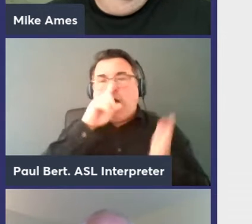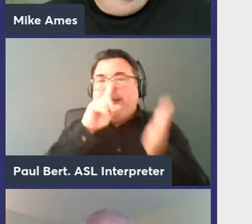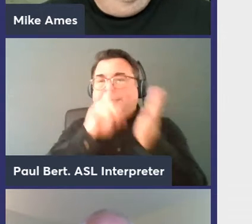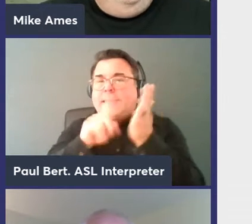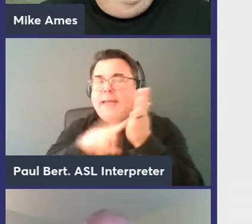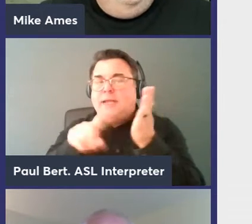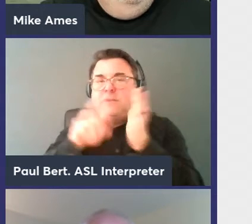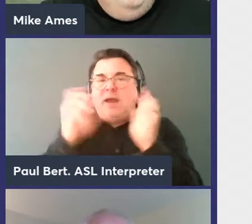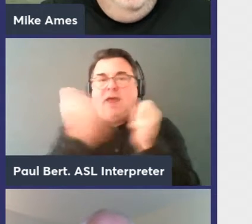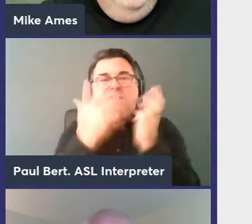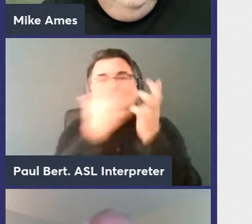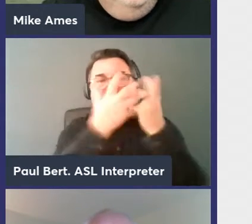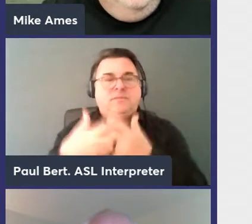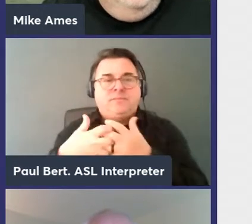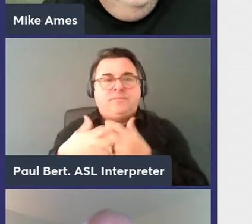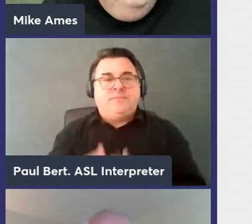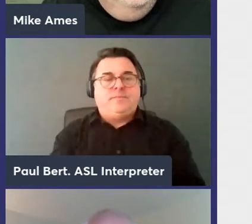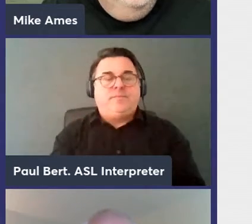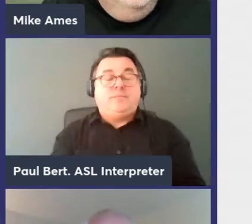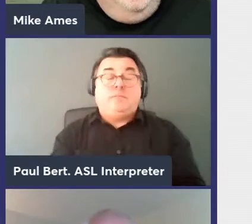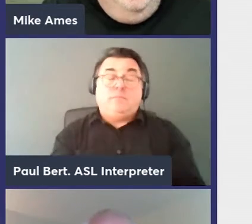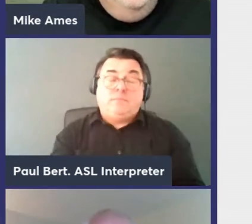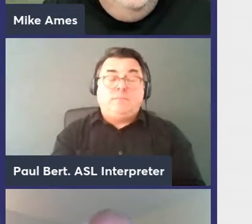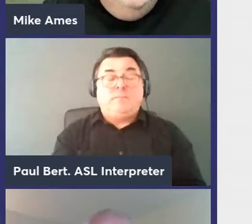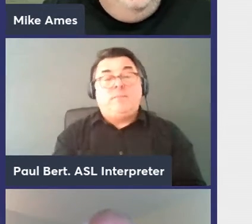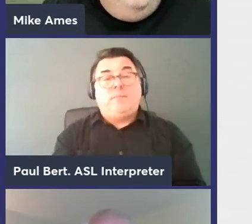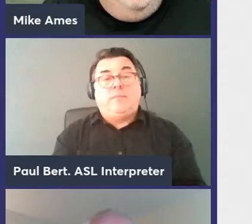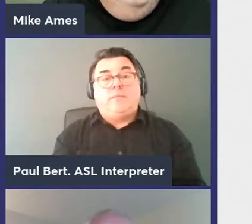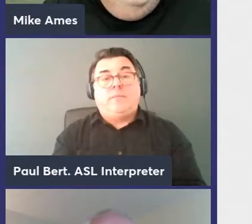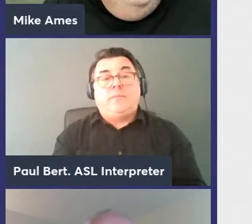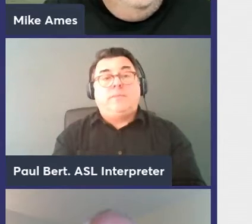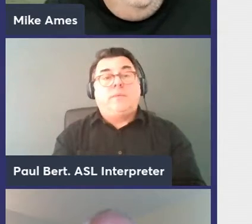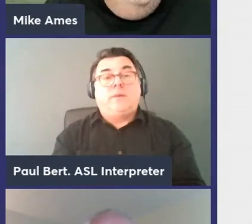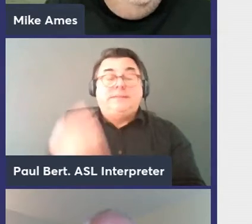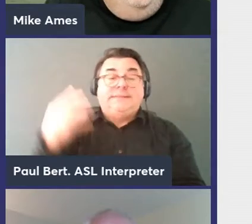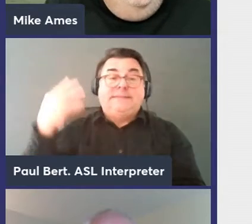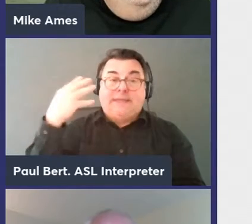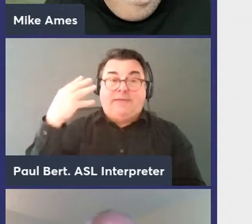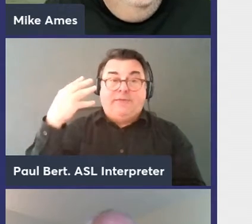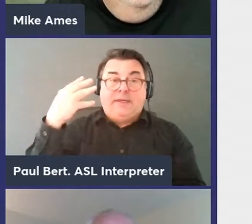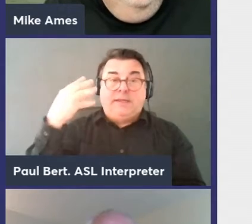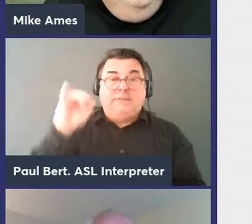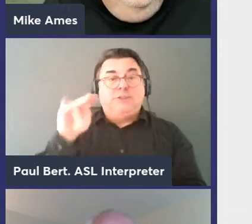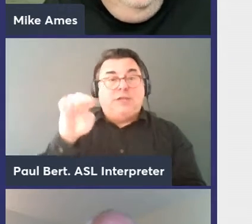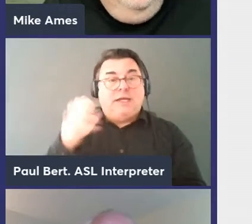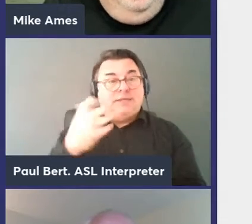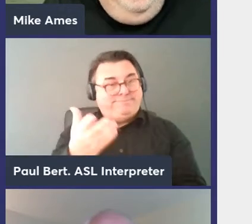pull everything together. So here's our selfie. Here's Jane.